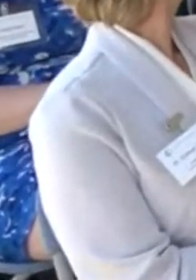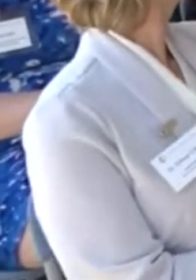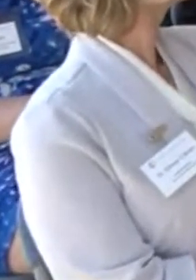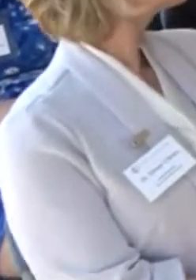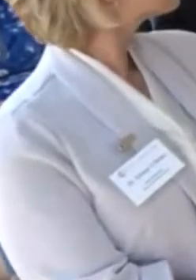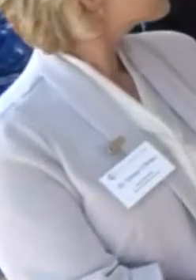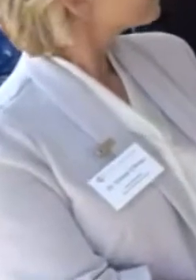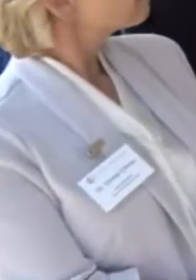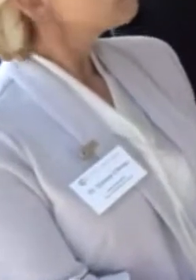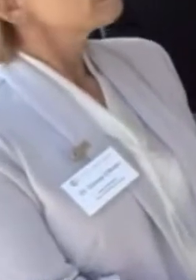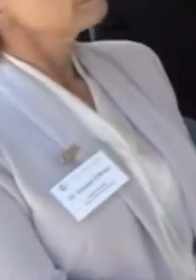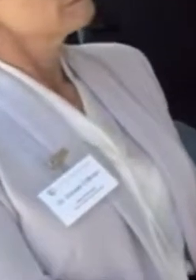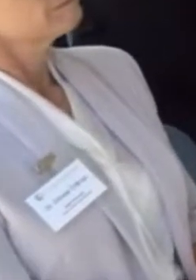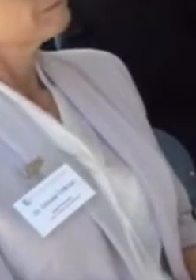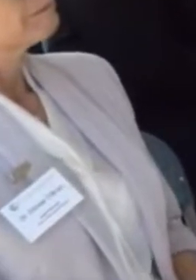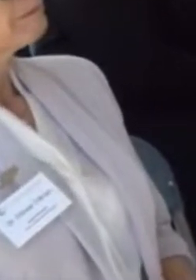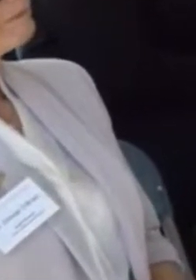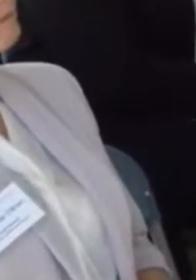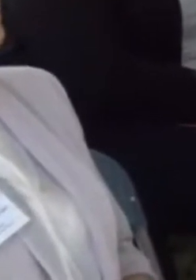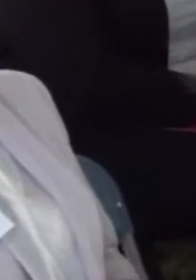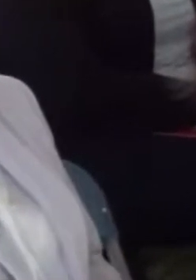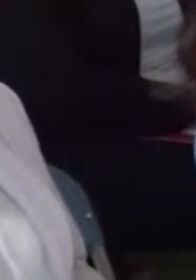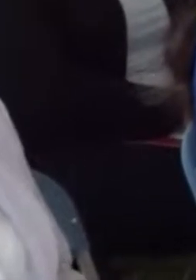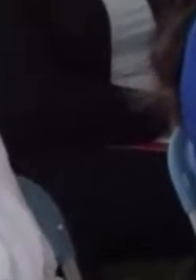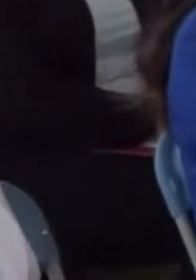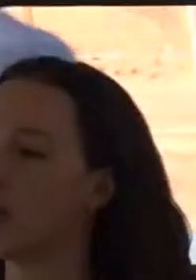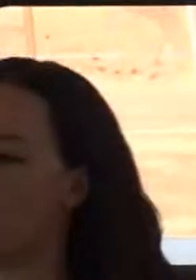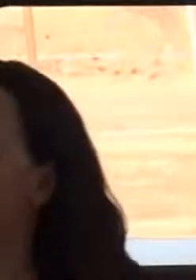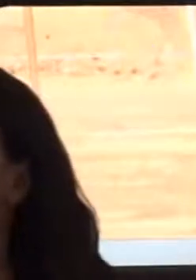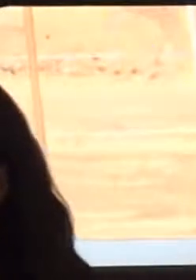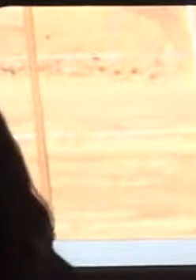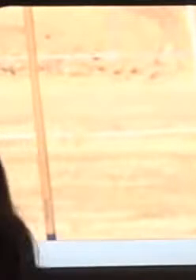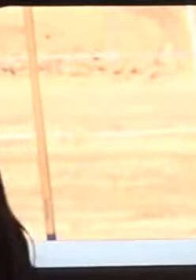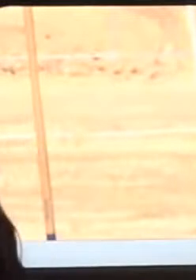College. Thank you. All right, Emir, we need you to teach us.